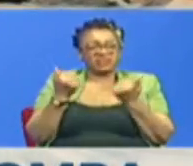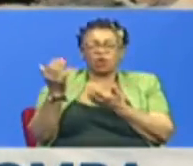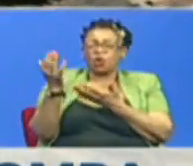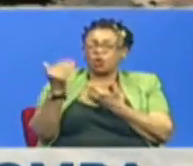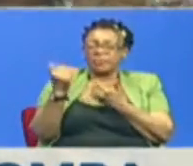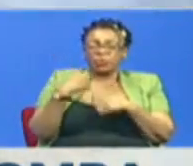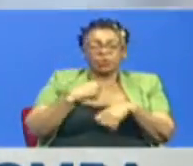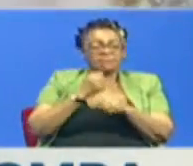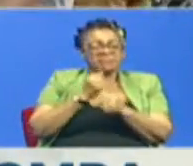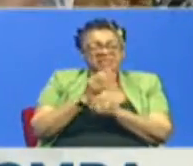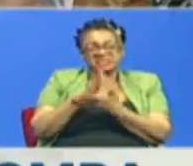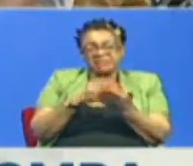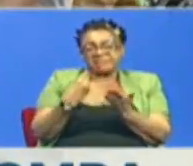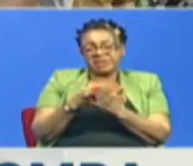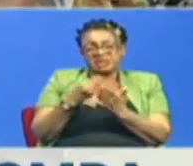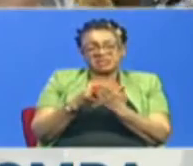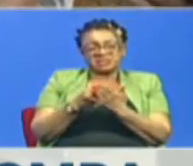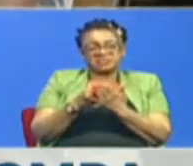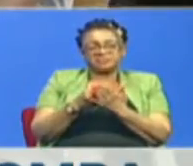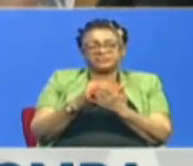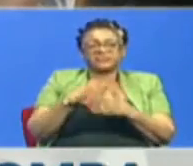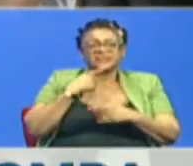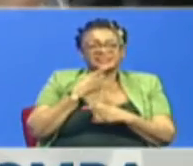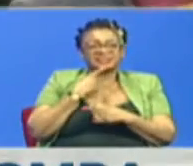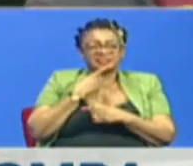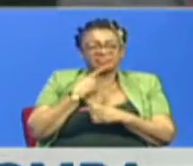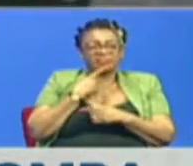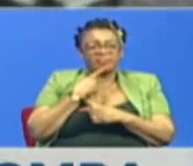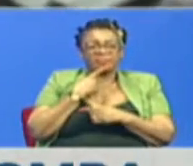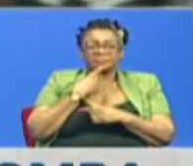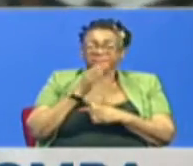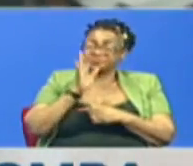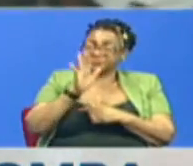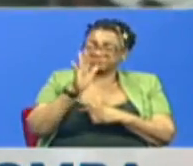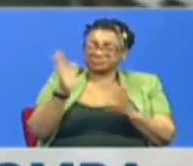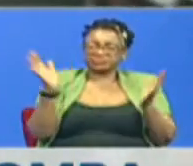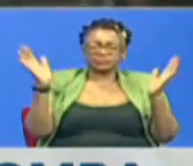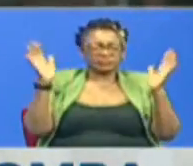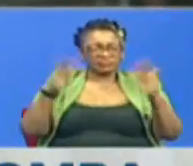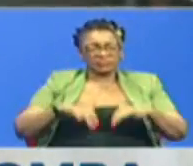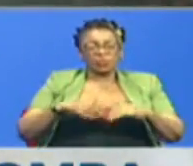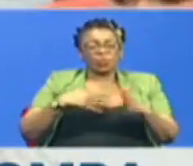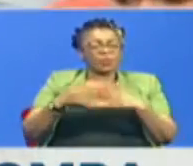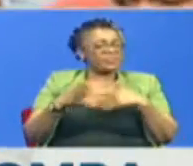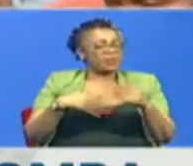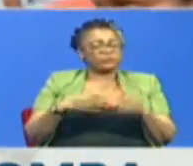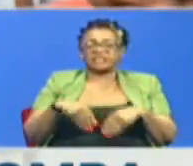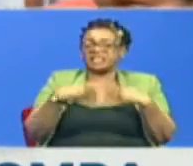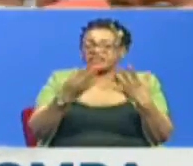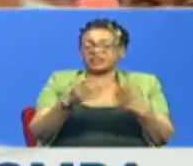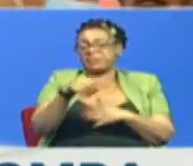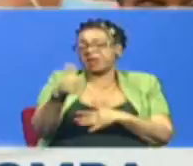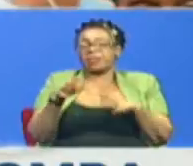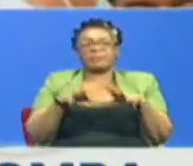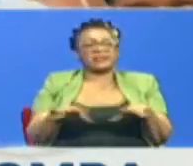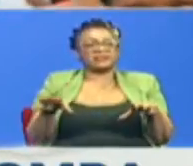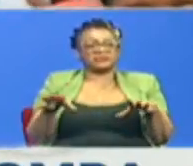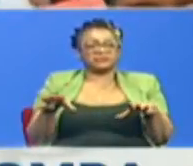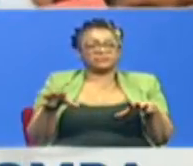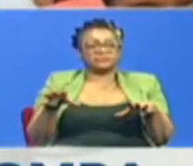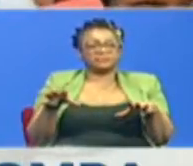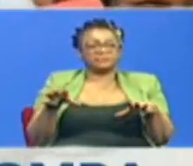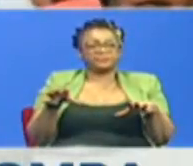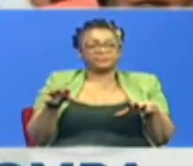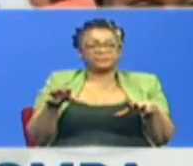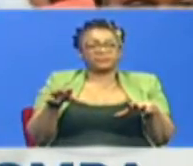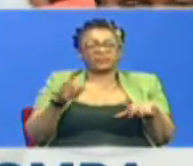money for the day. The traders say authorities brought their stalls down without an alternative site. Chifu mwenyewe ndo alikuja huku akapima